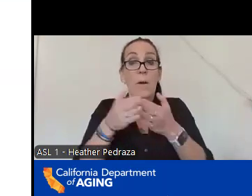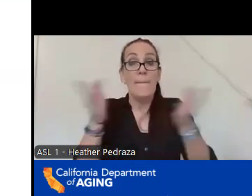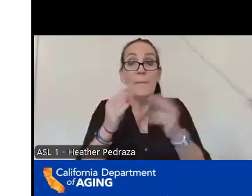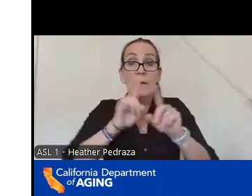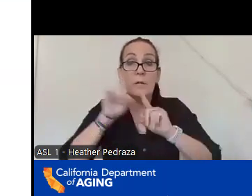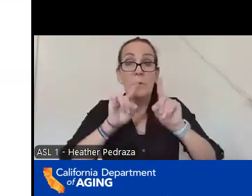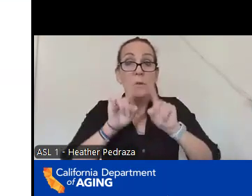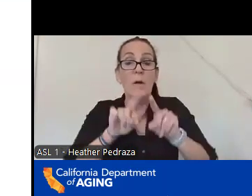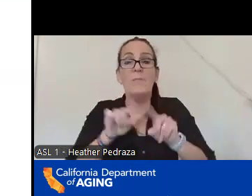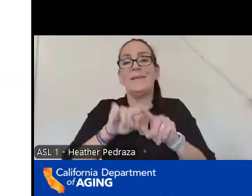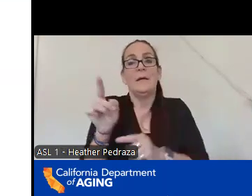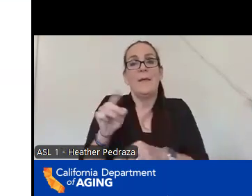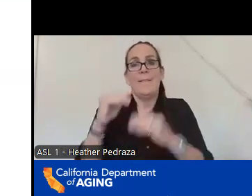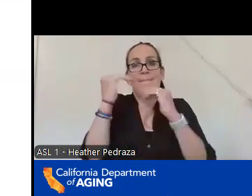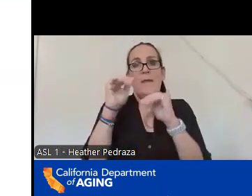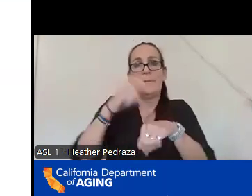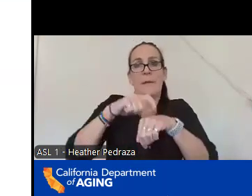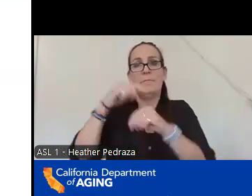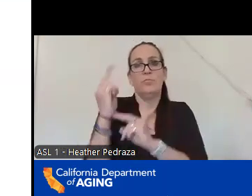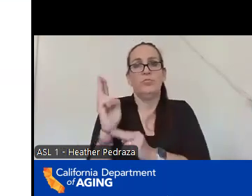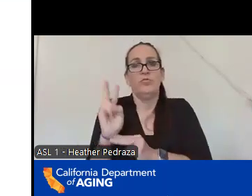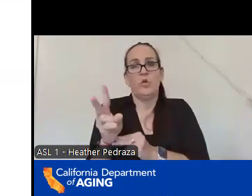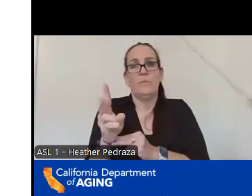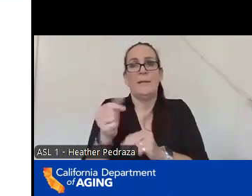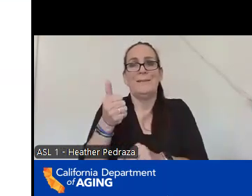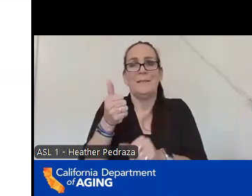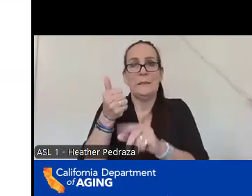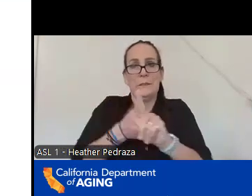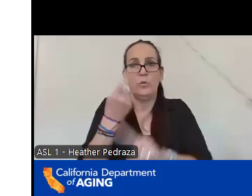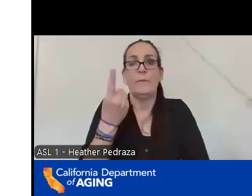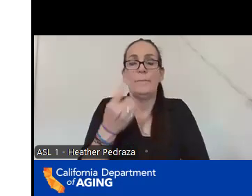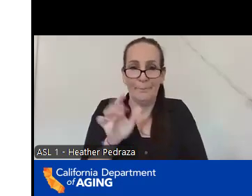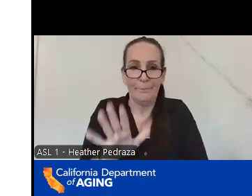comments for later in the